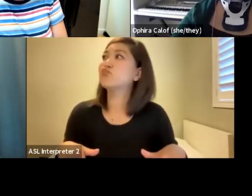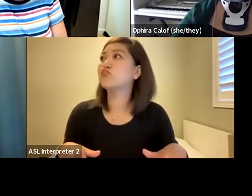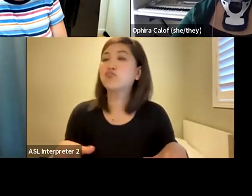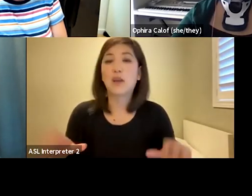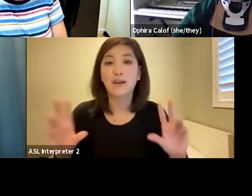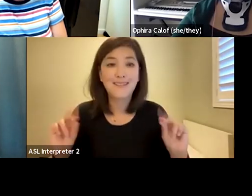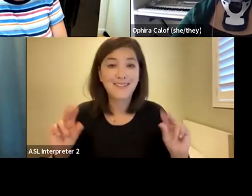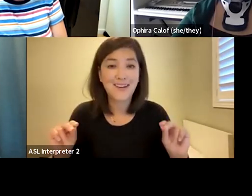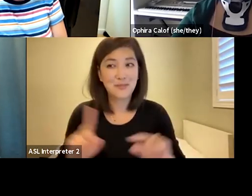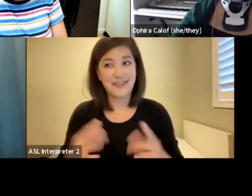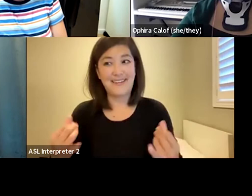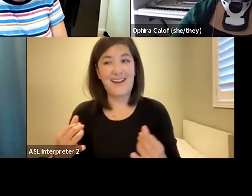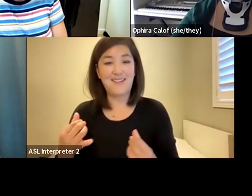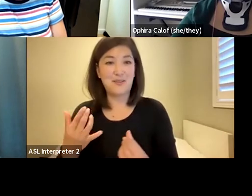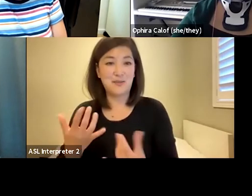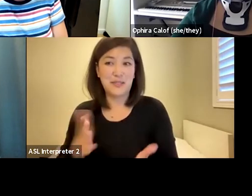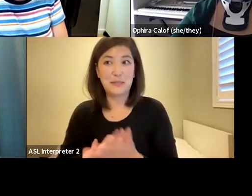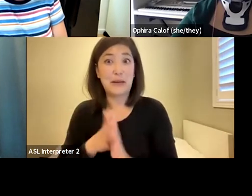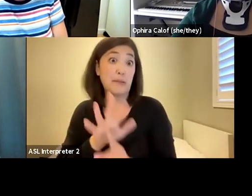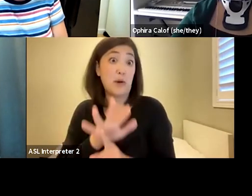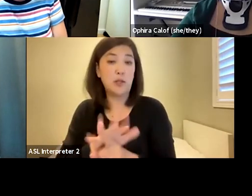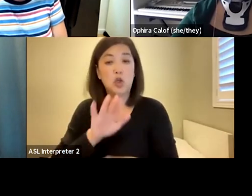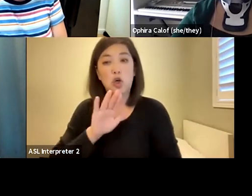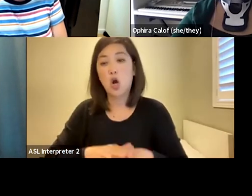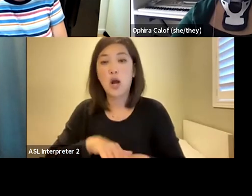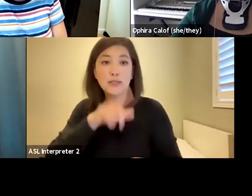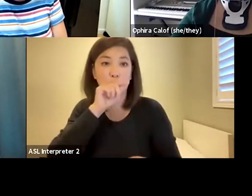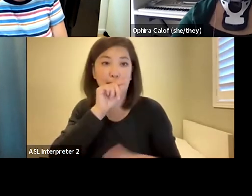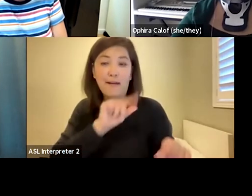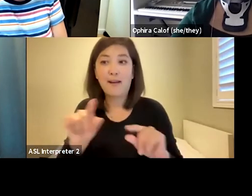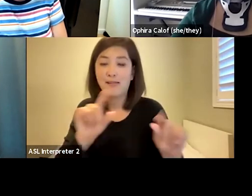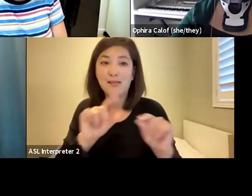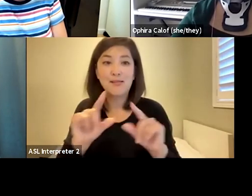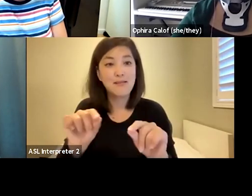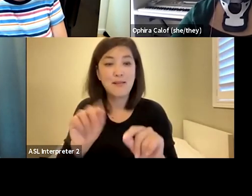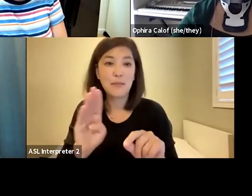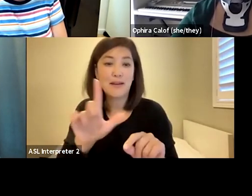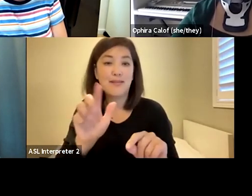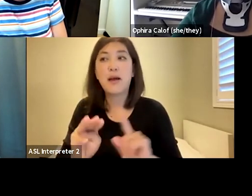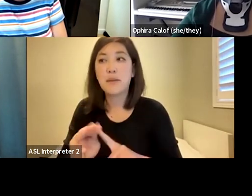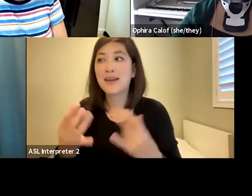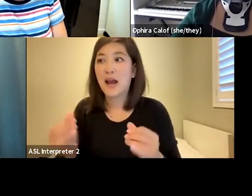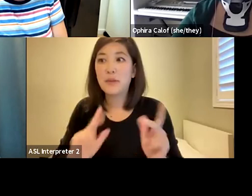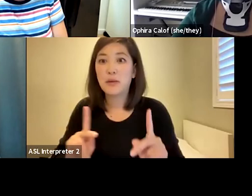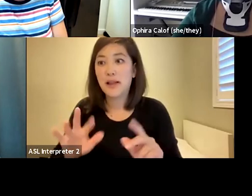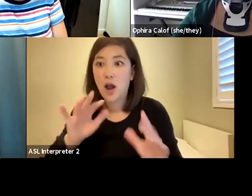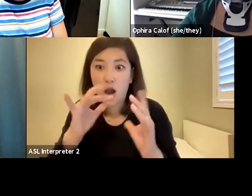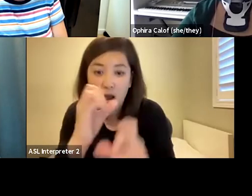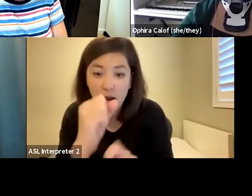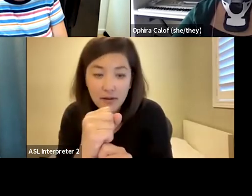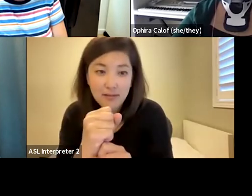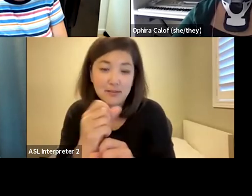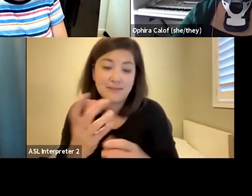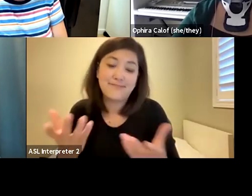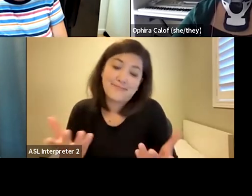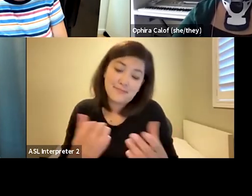not just because it's, you know, trending on Twitter, but because they see them as stories which need to be told as well. I'd